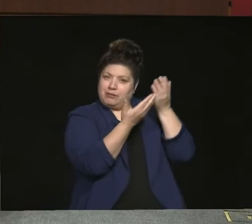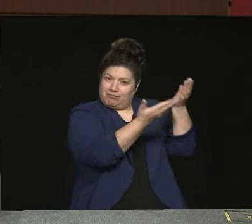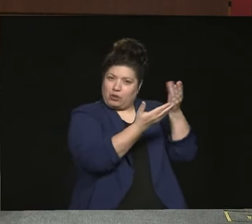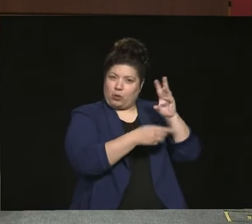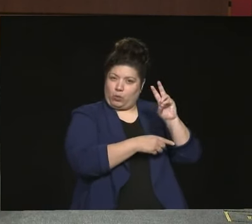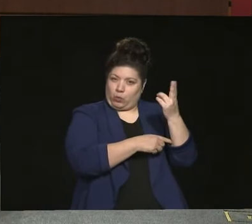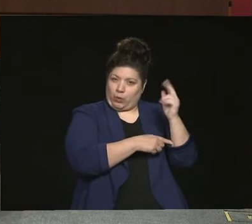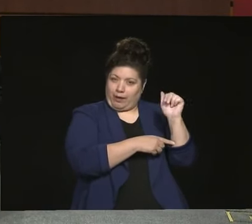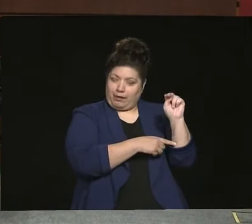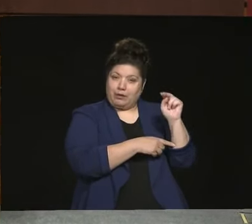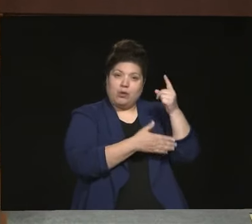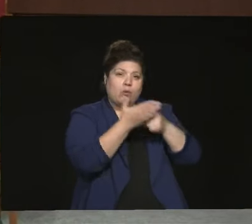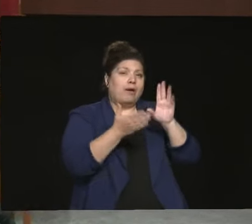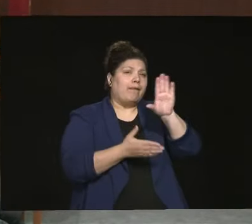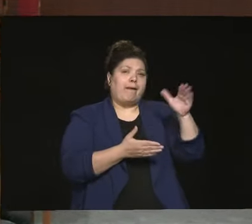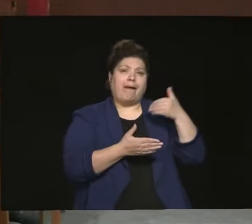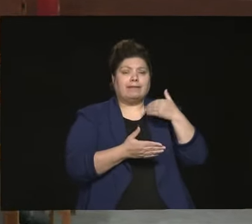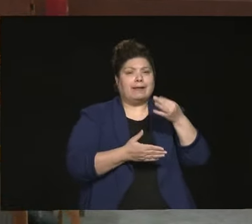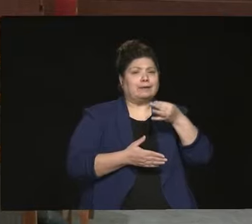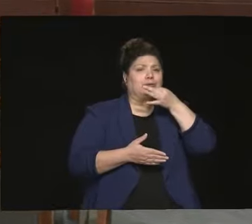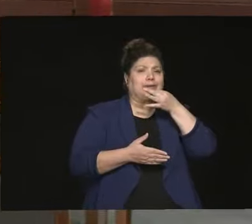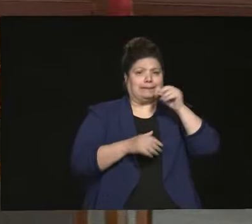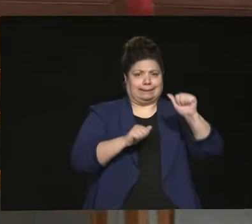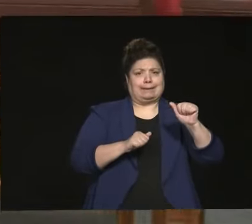to bear on this research?